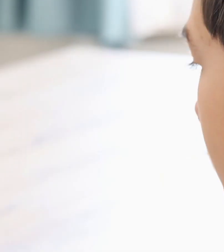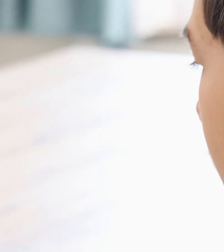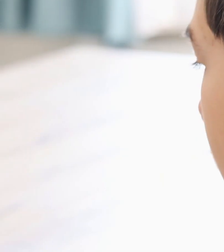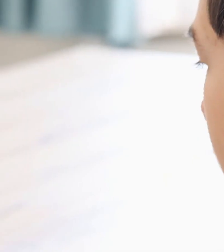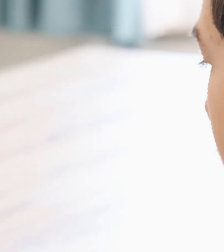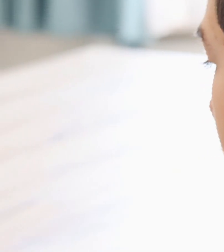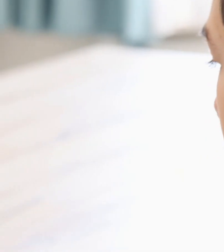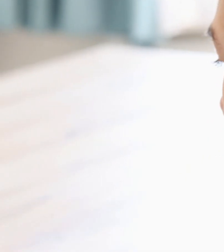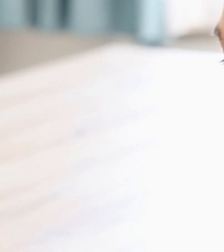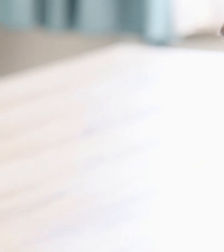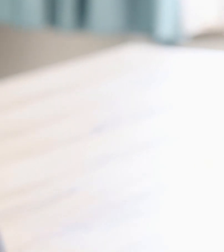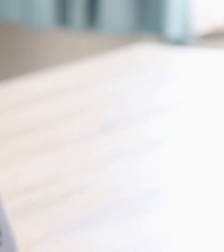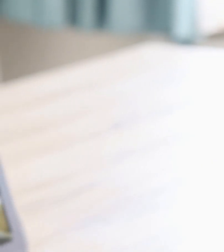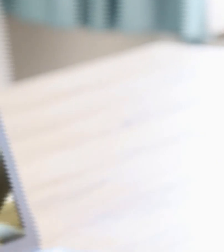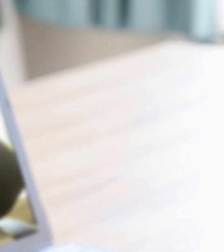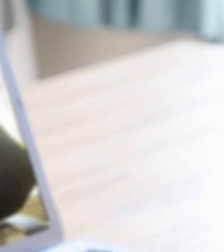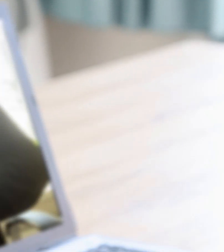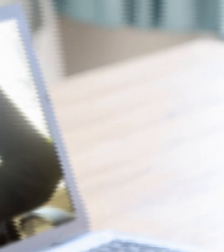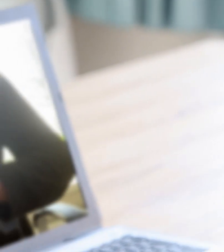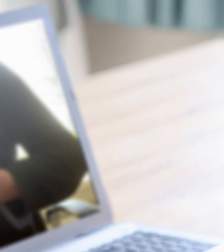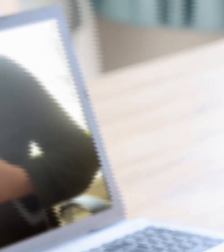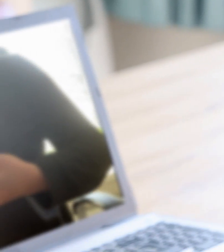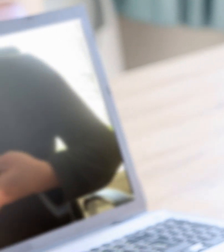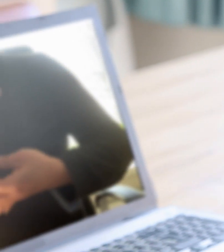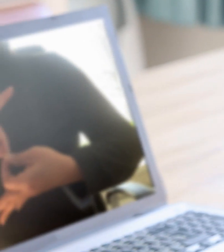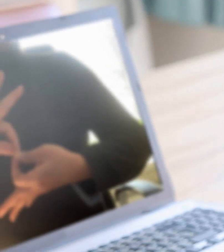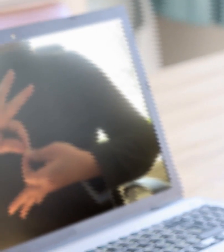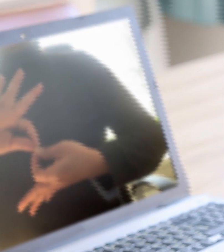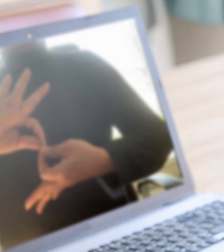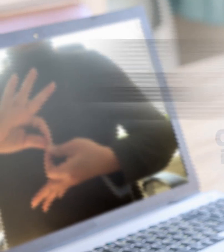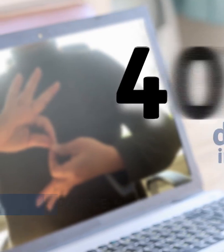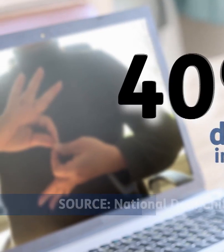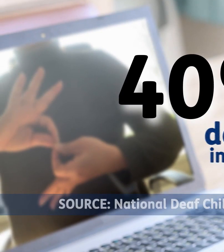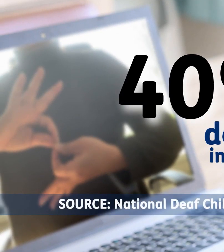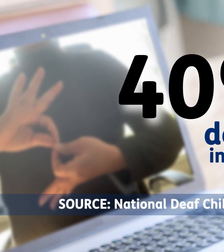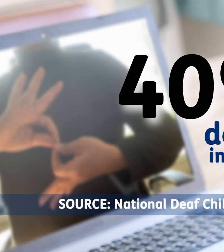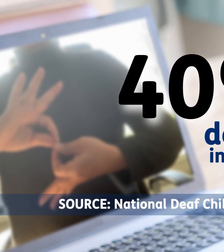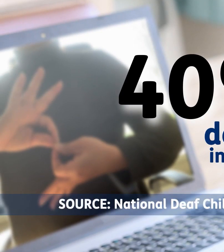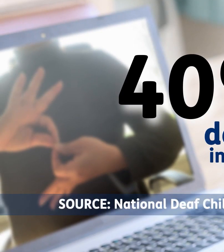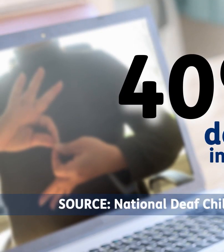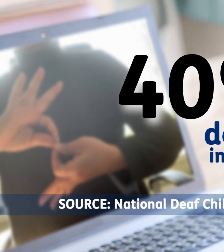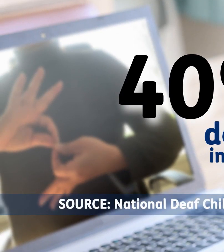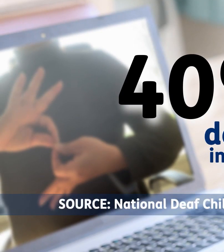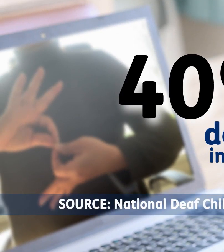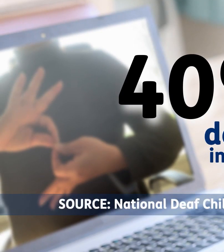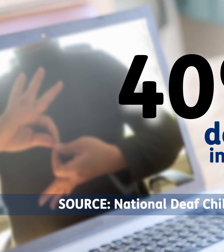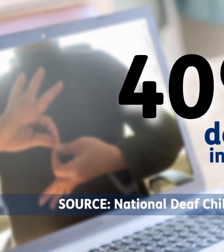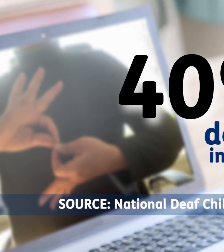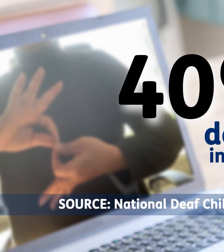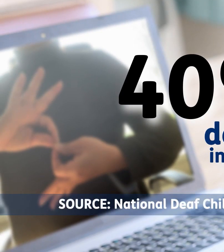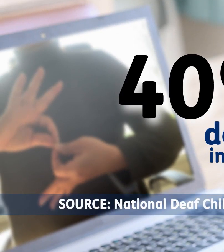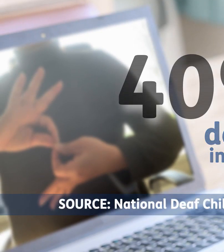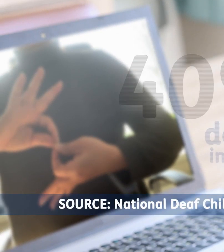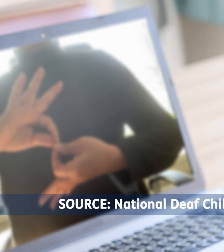support them. But there are concerns for other children like Lewis. Across Scotland there's been a 40% decline in teachers